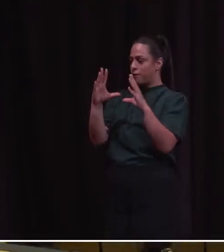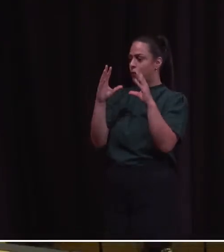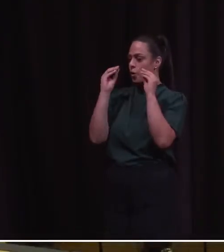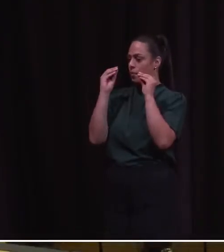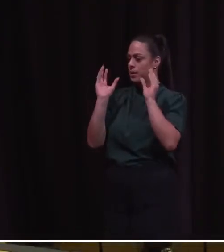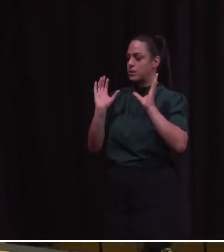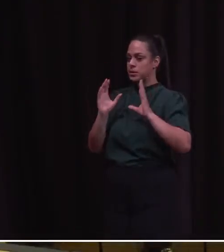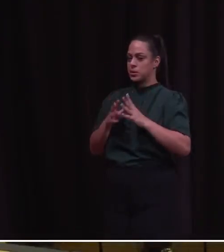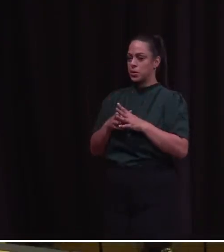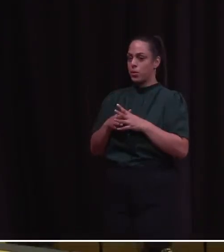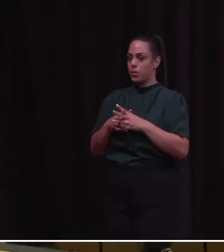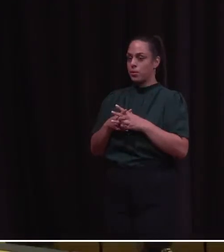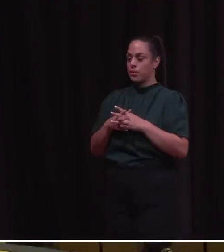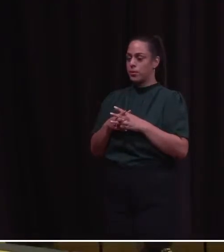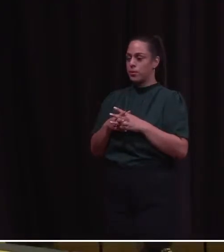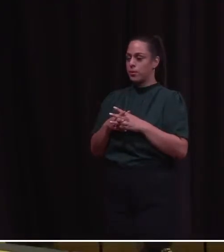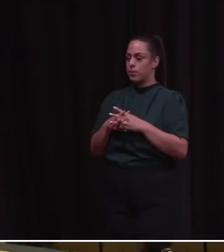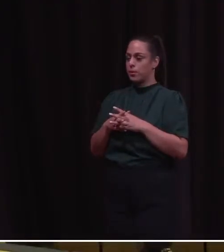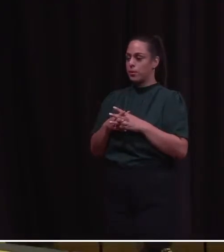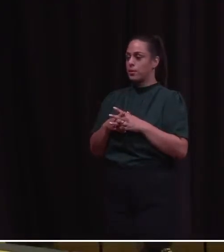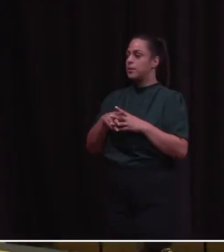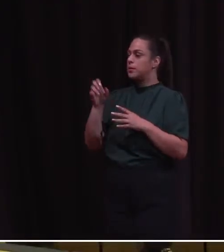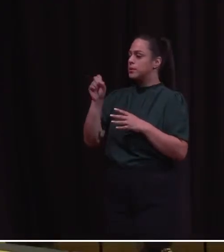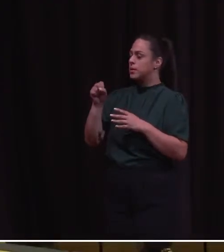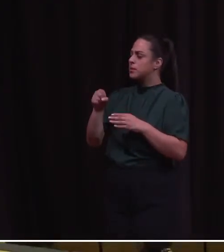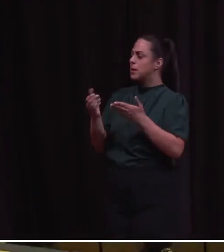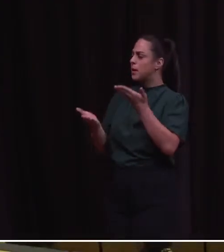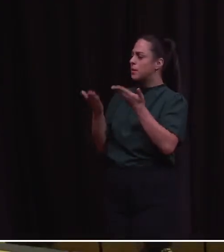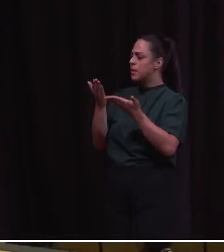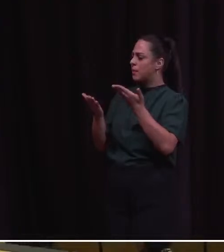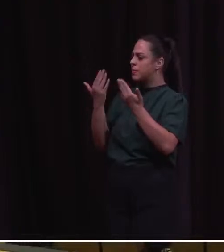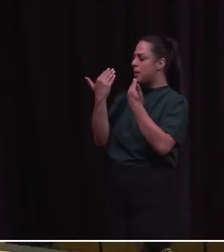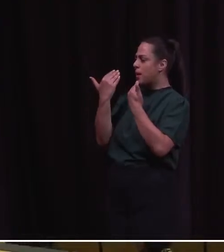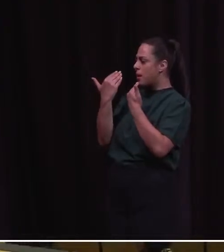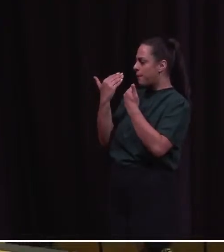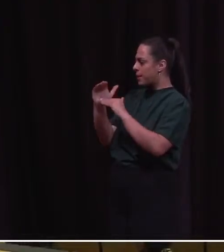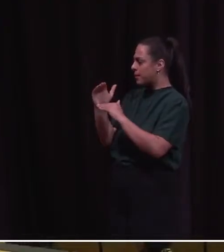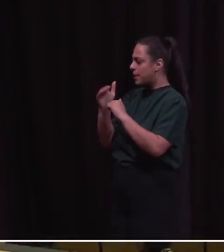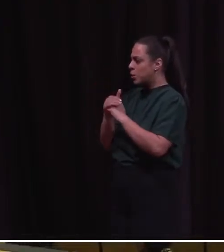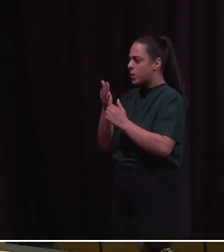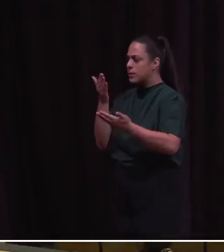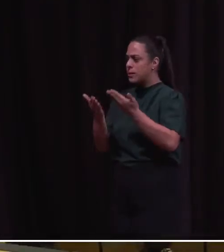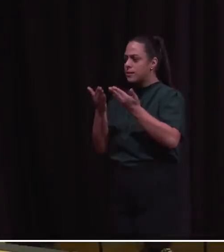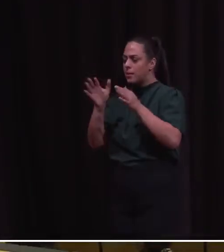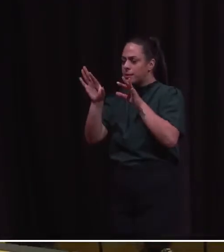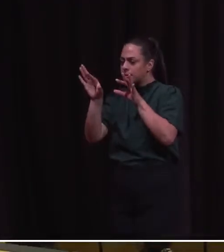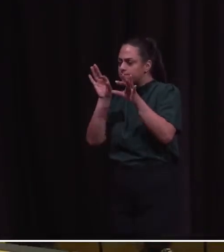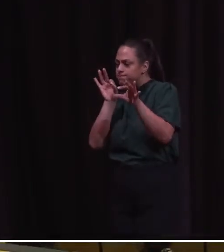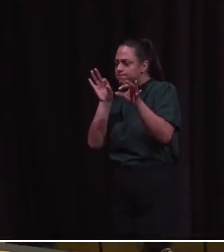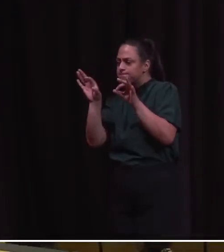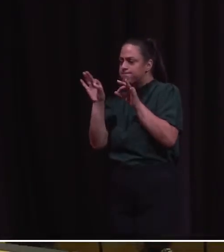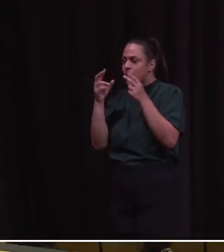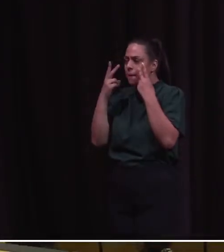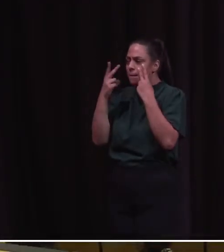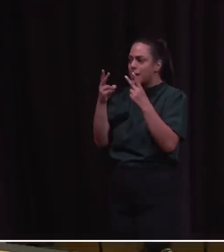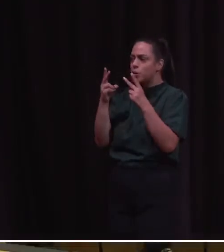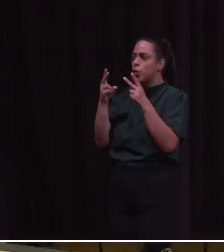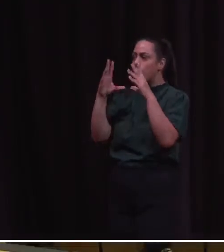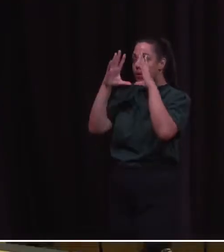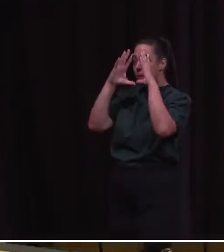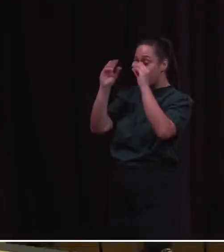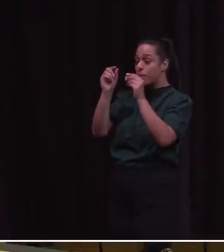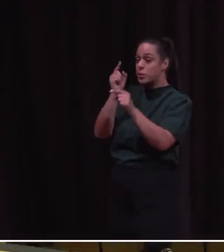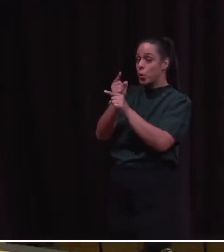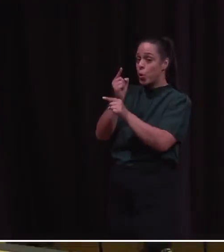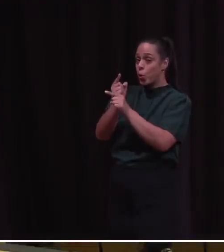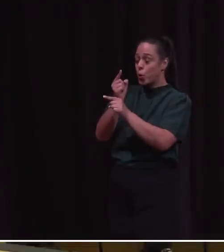like do you encounter some limitations finding some information or finding correct information? Yes, I think that's a